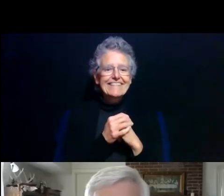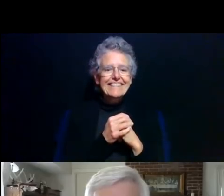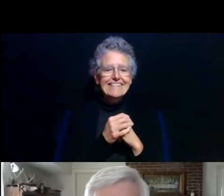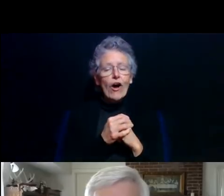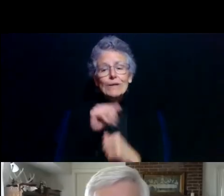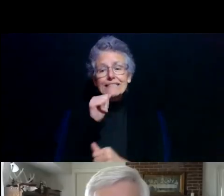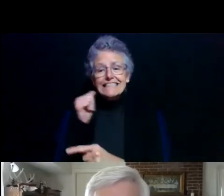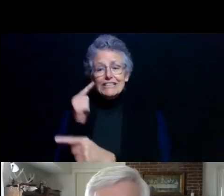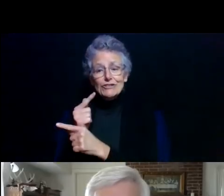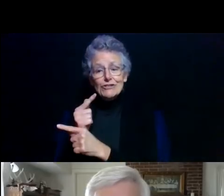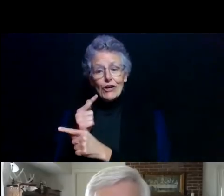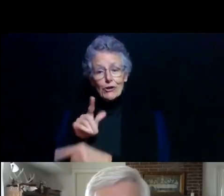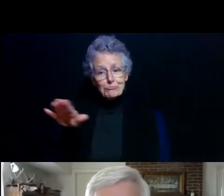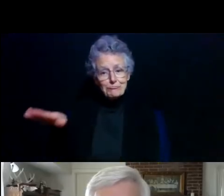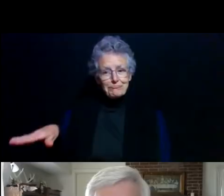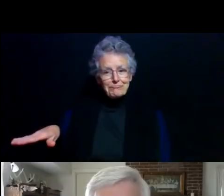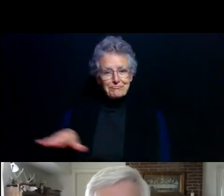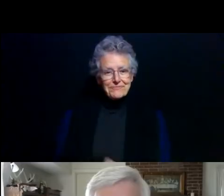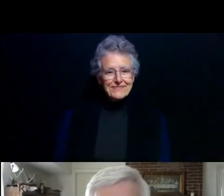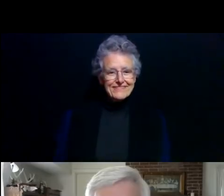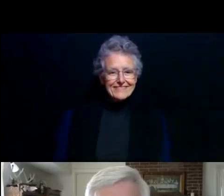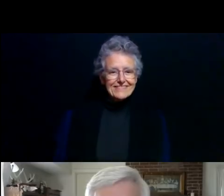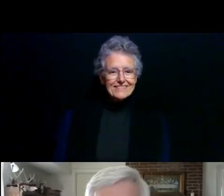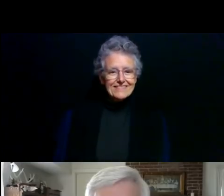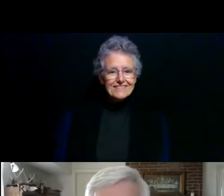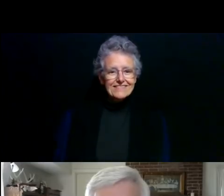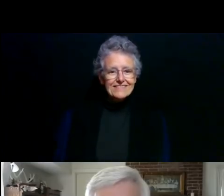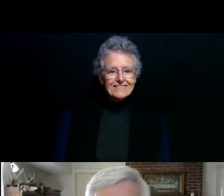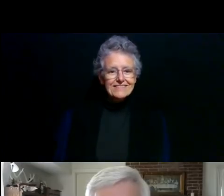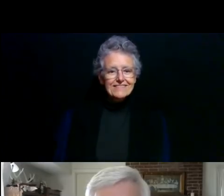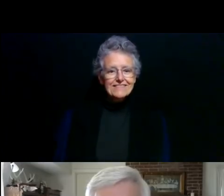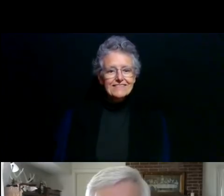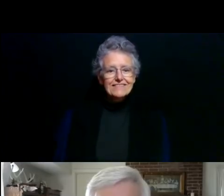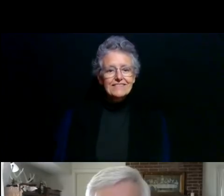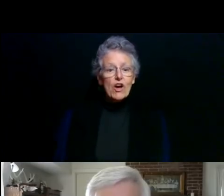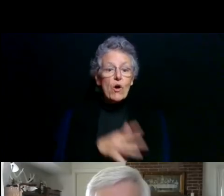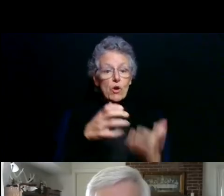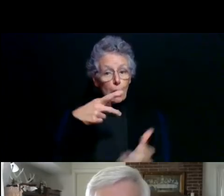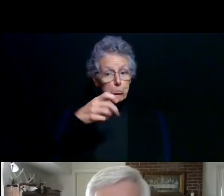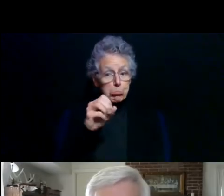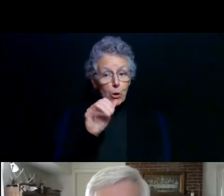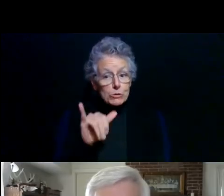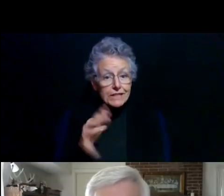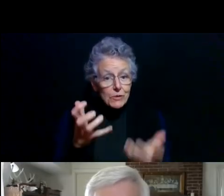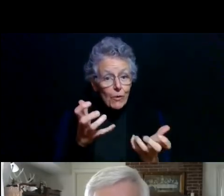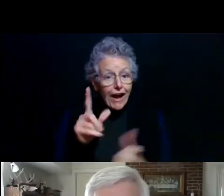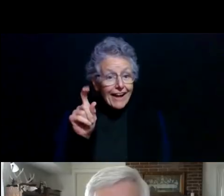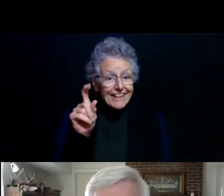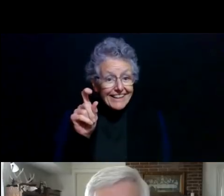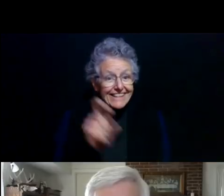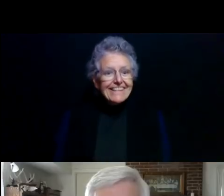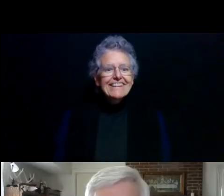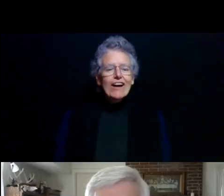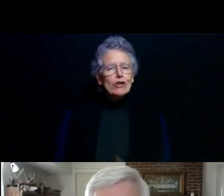Sister. Yeah. Maybe I'll go get a posy. A posy. Yeah, yes. Because we're